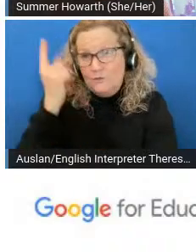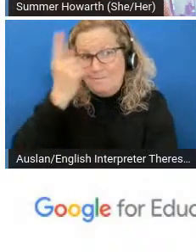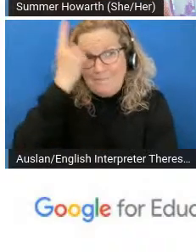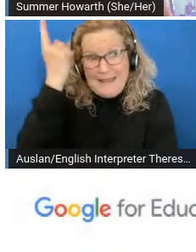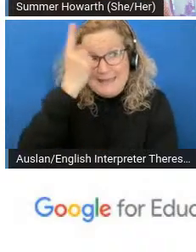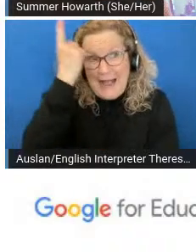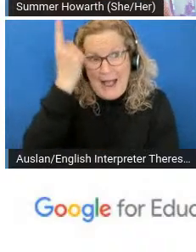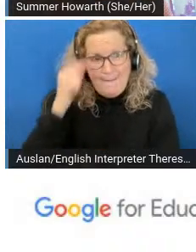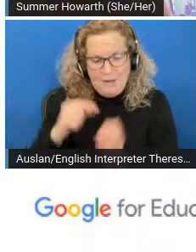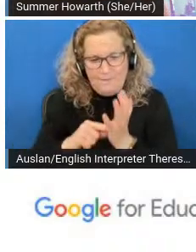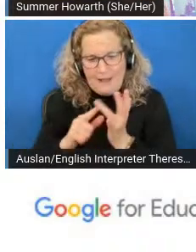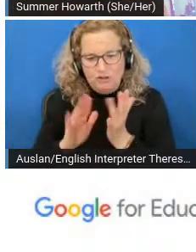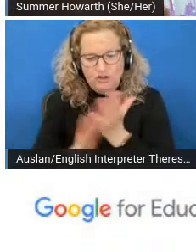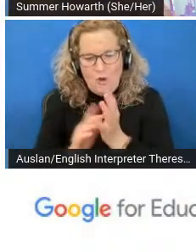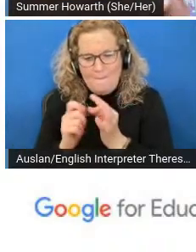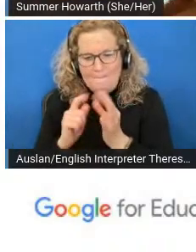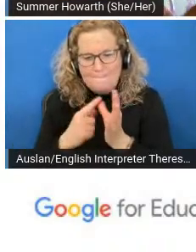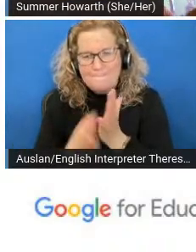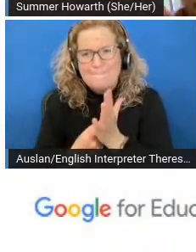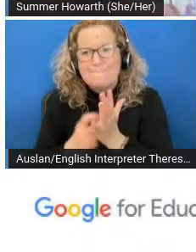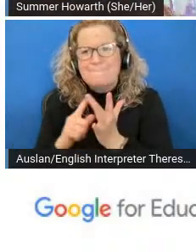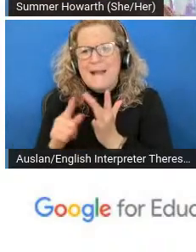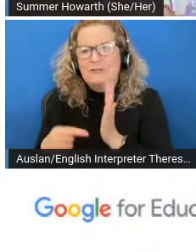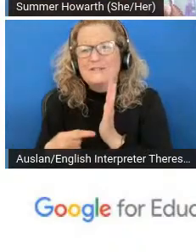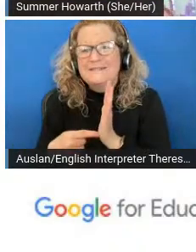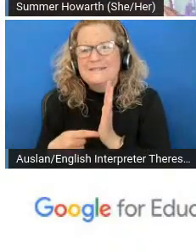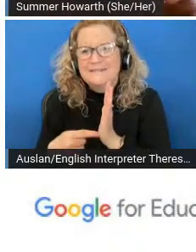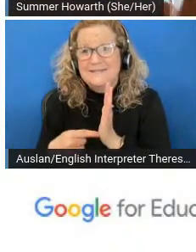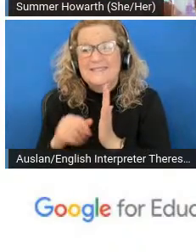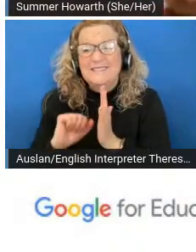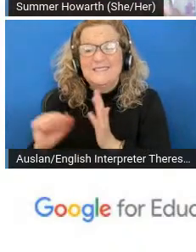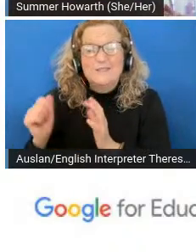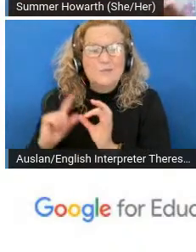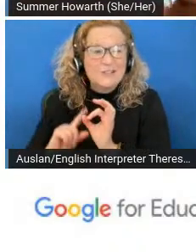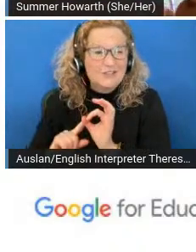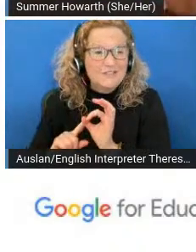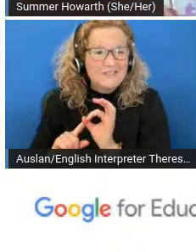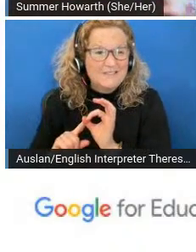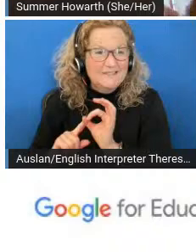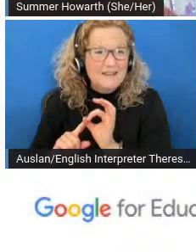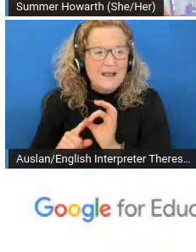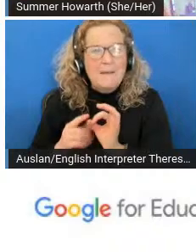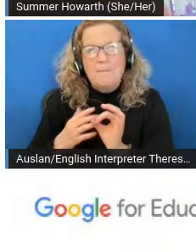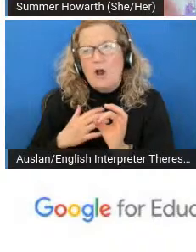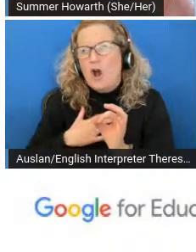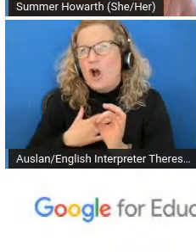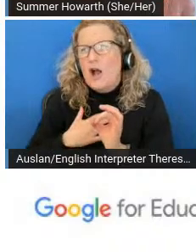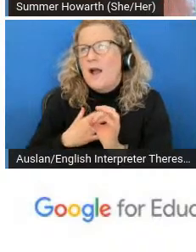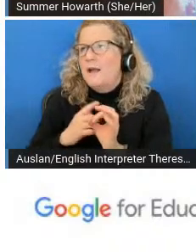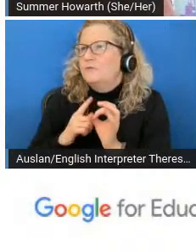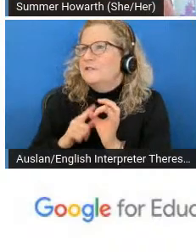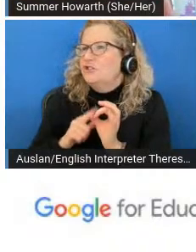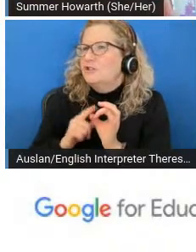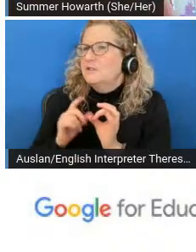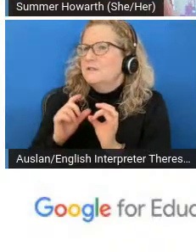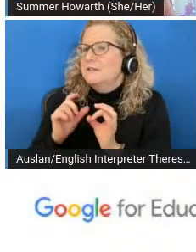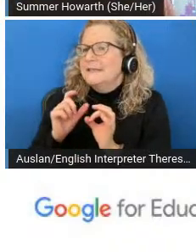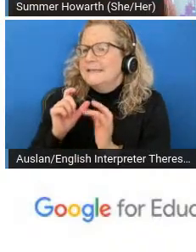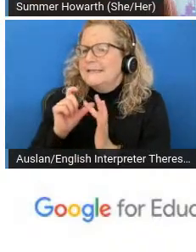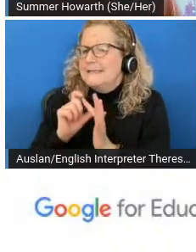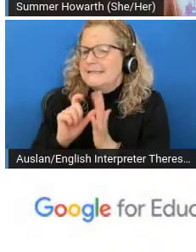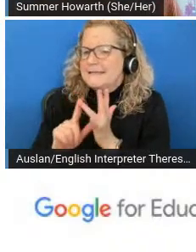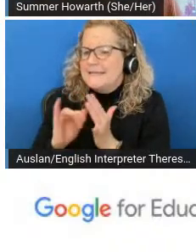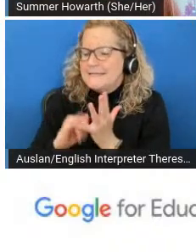Tom Barrett question, but it does make me think about does temperature? I don't know, something about,